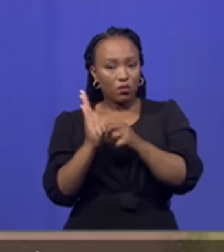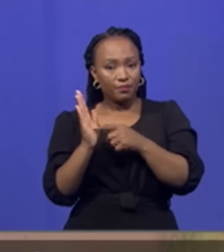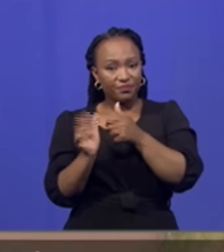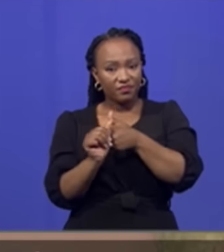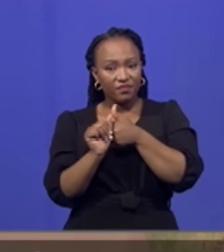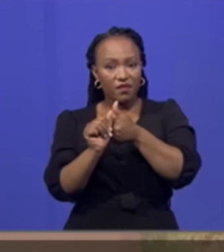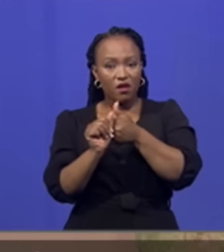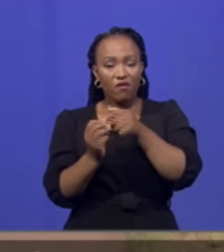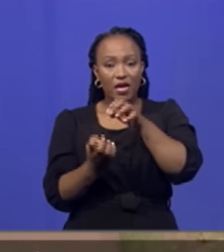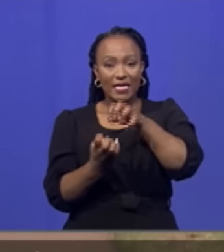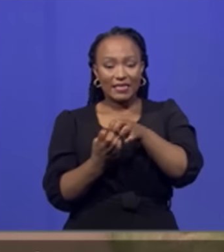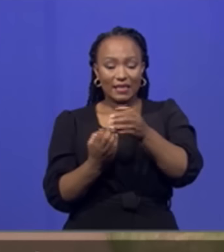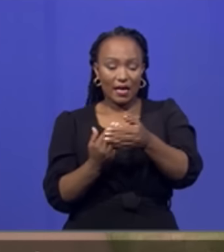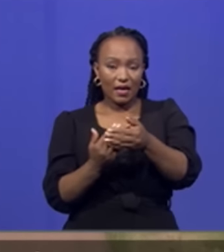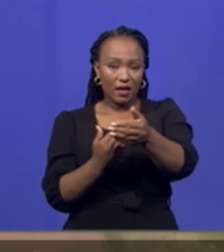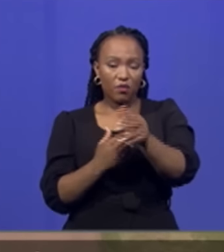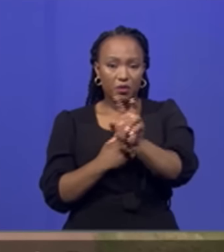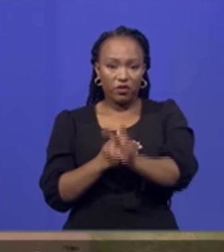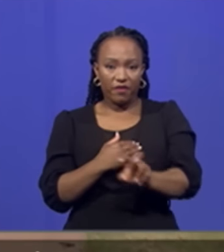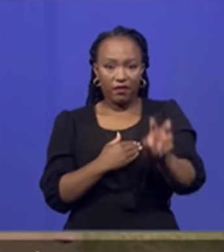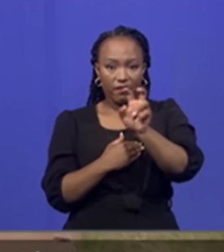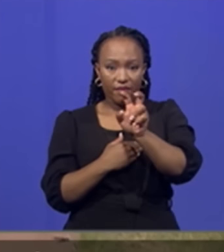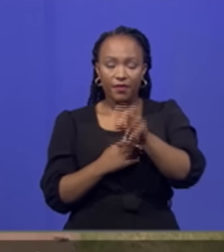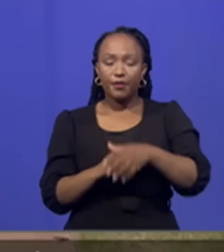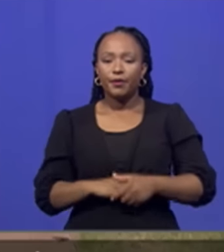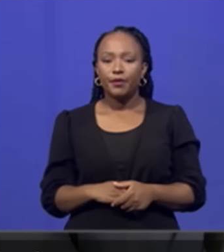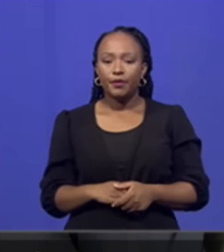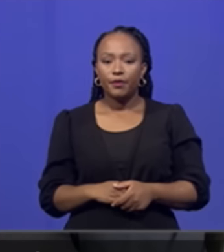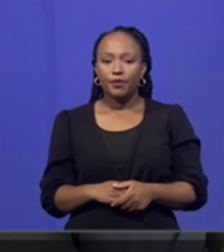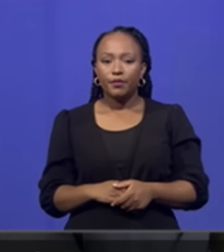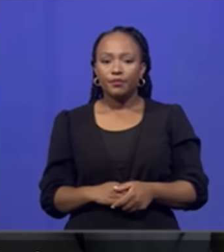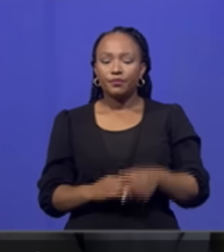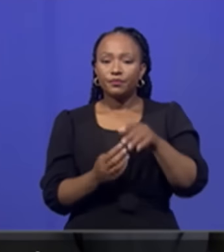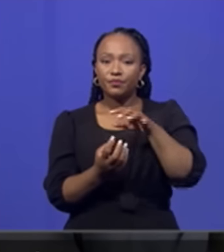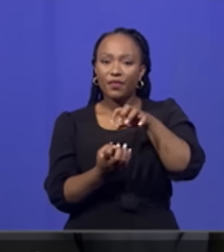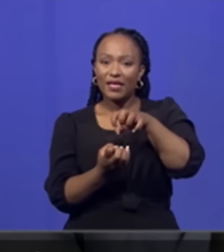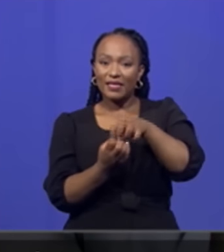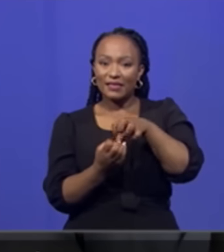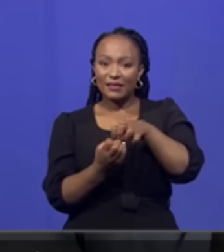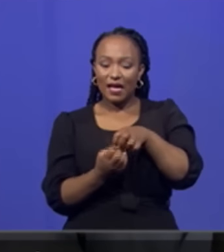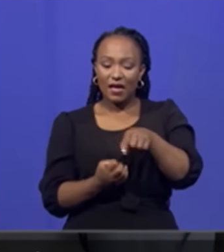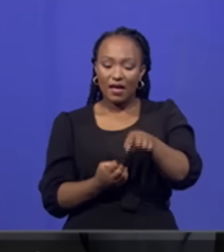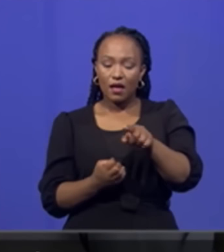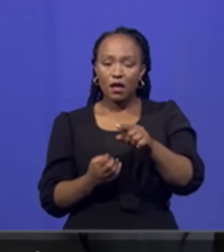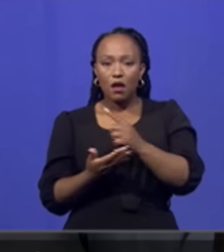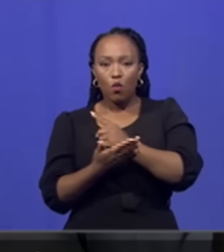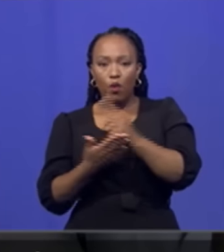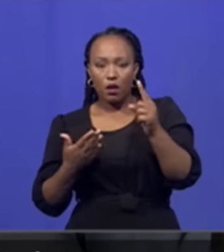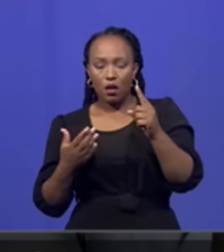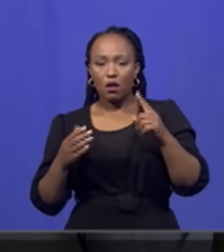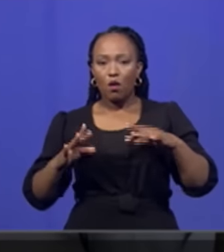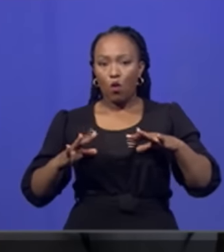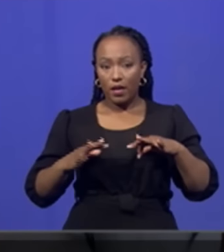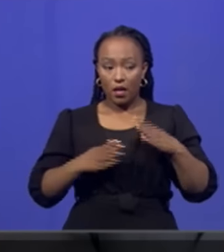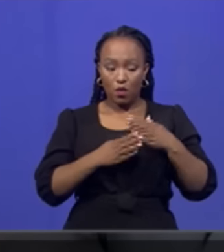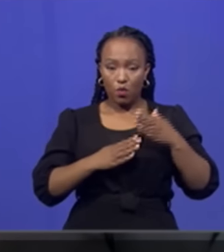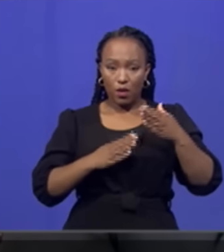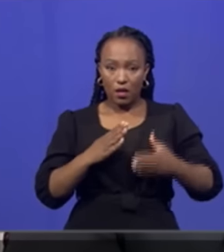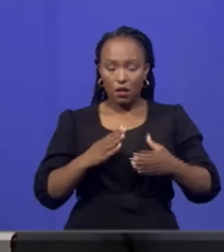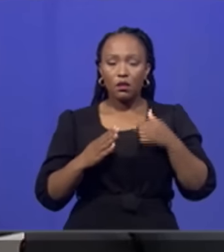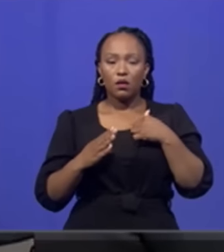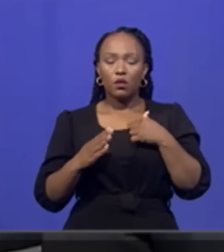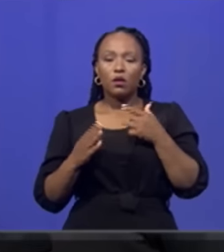a Paseka. It's our final phase of this Easter holiday or weekend. What we're going to do from